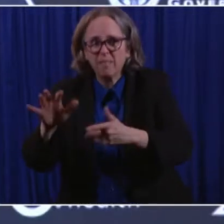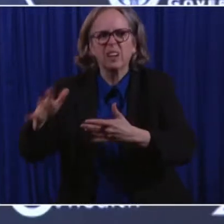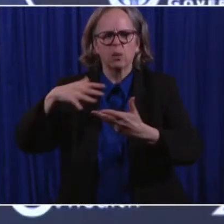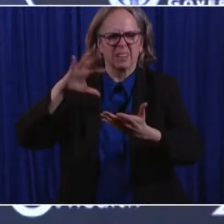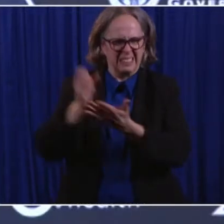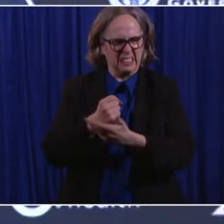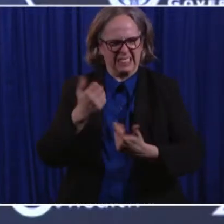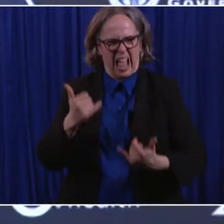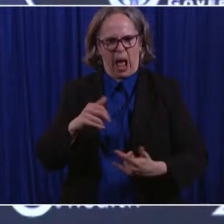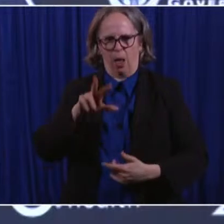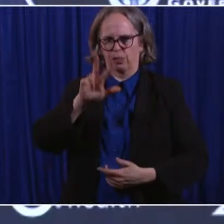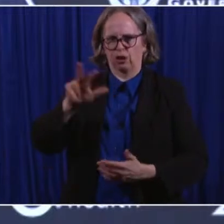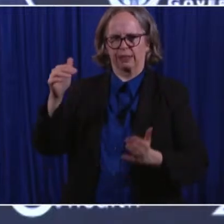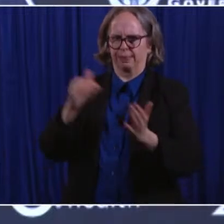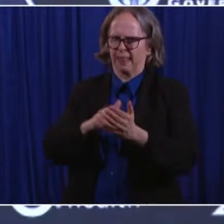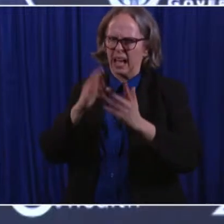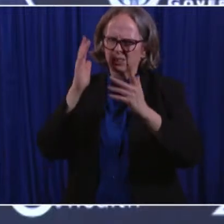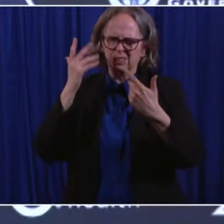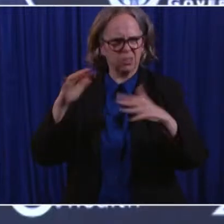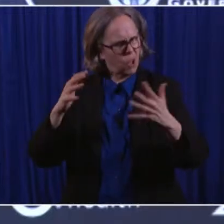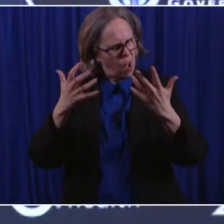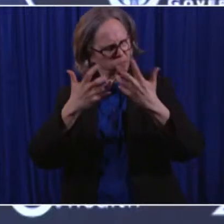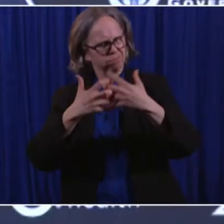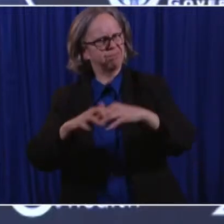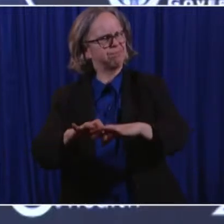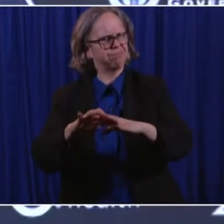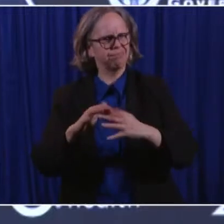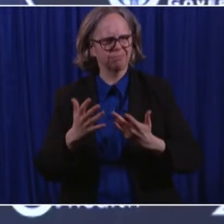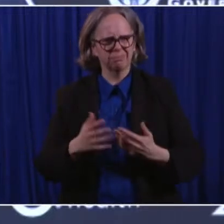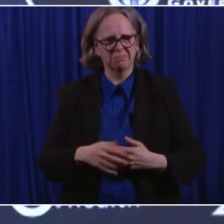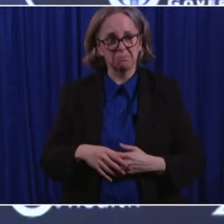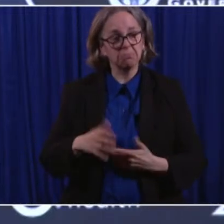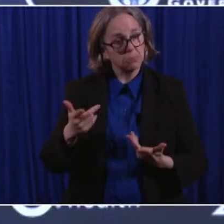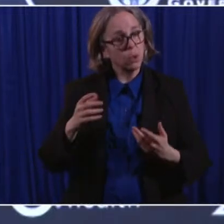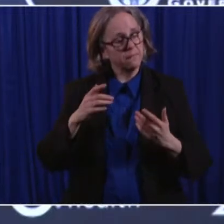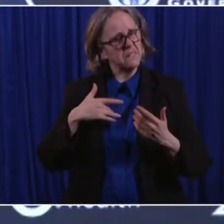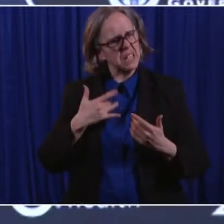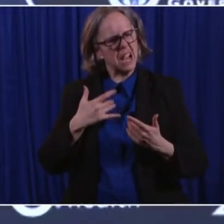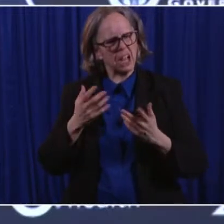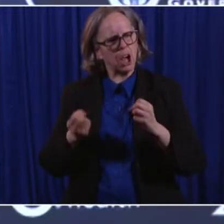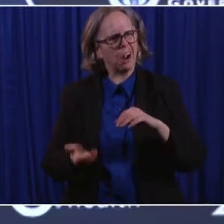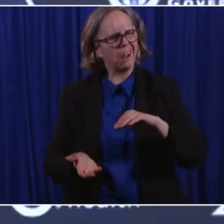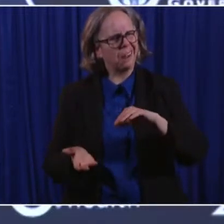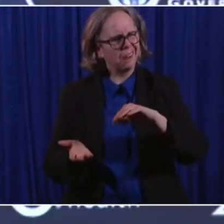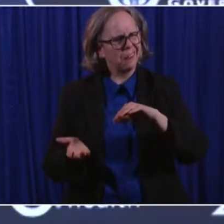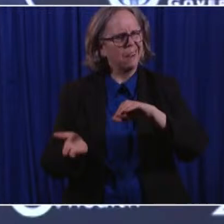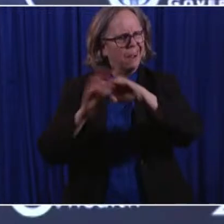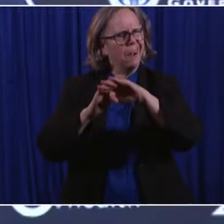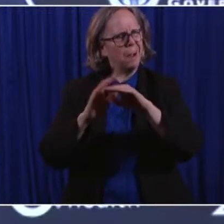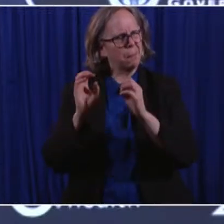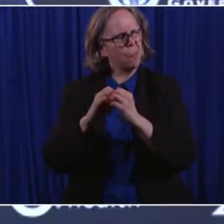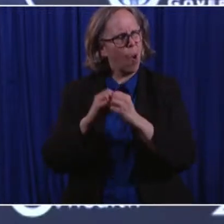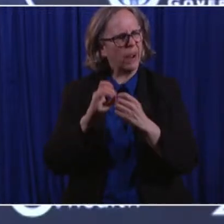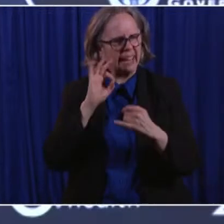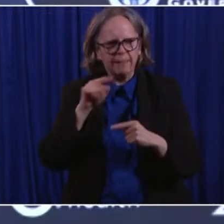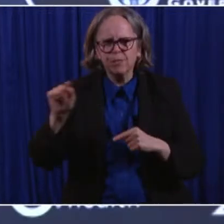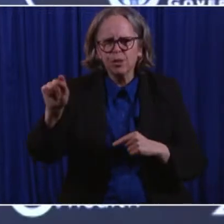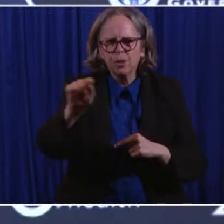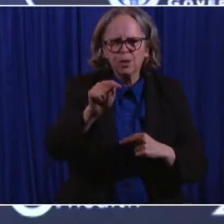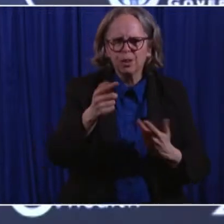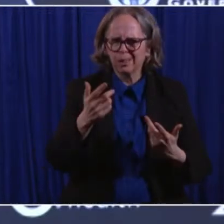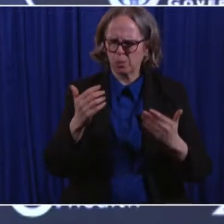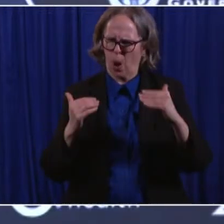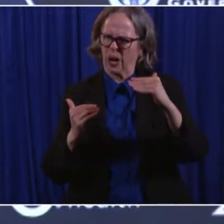hear from those facilities who have failed to respond. A link to the survey where you can go on and sign